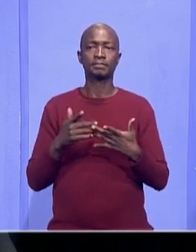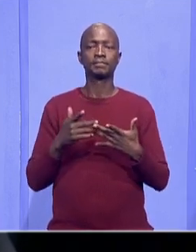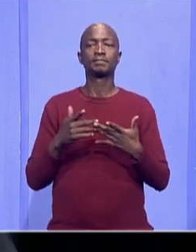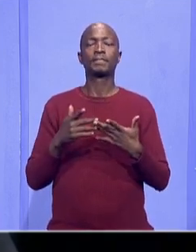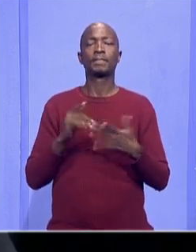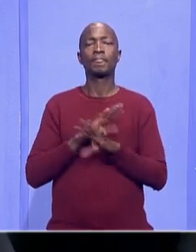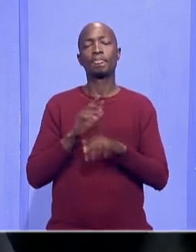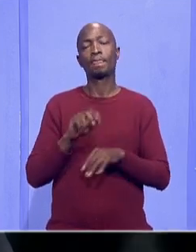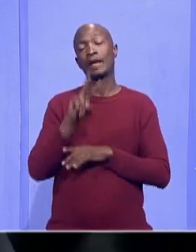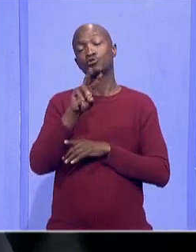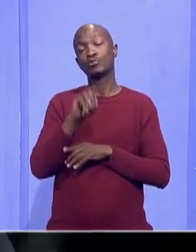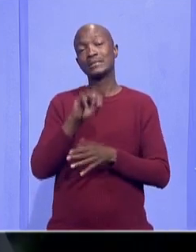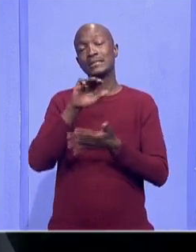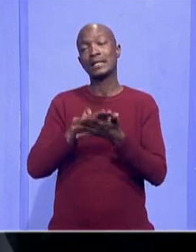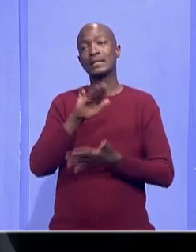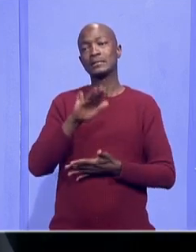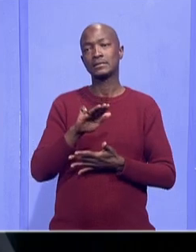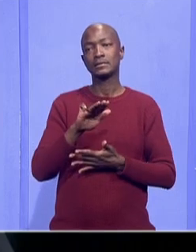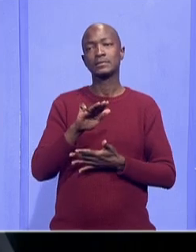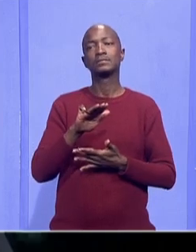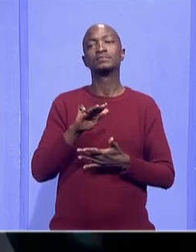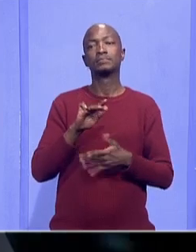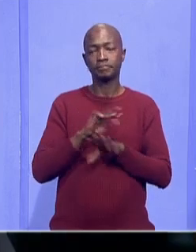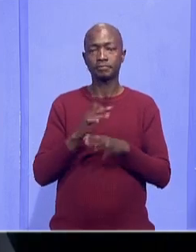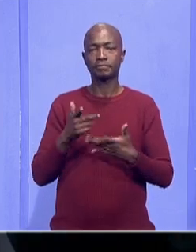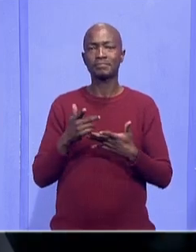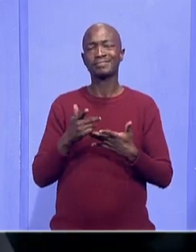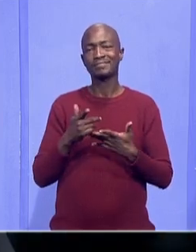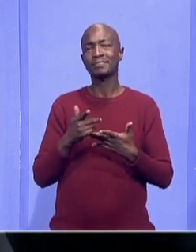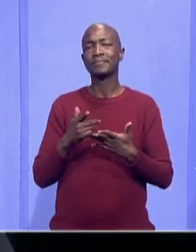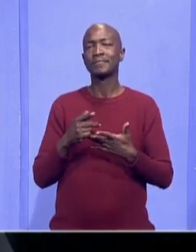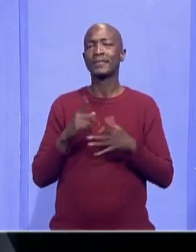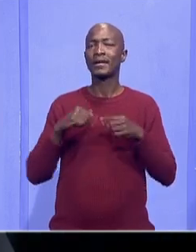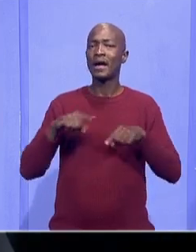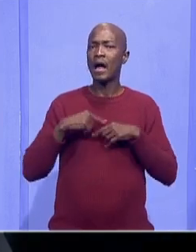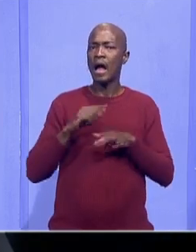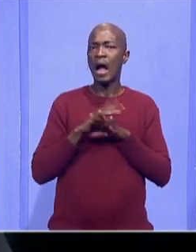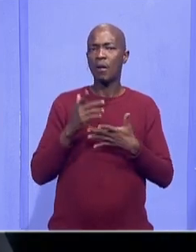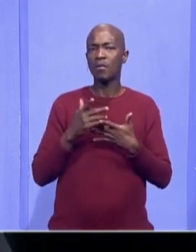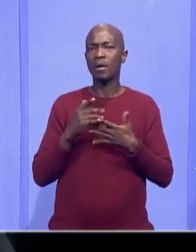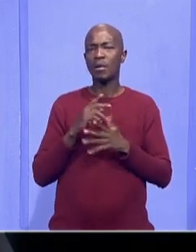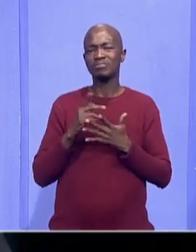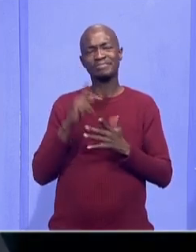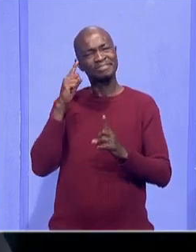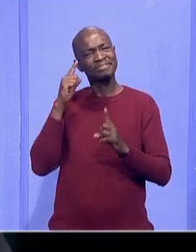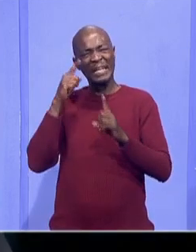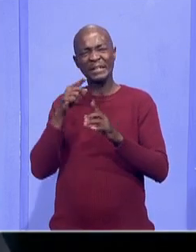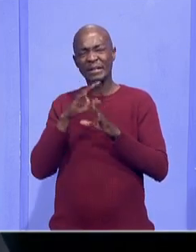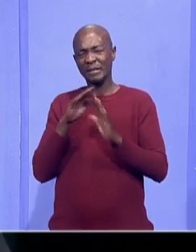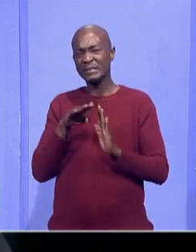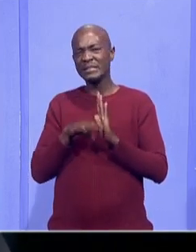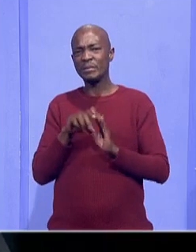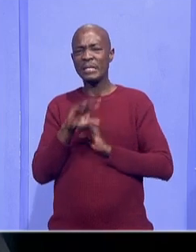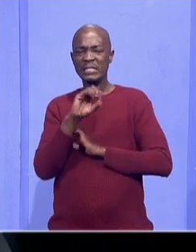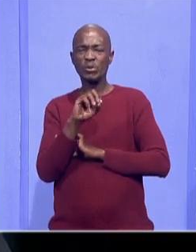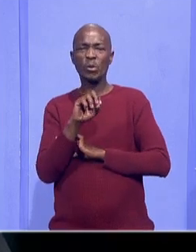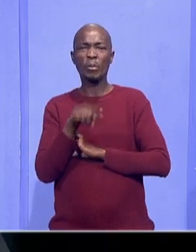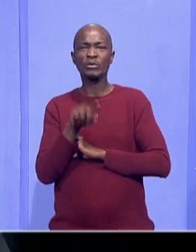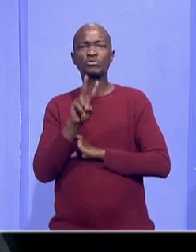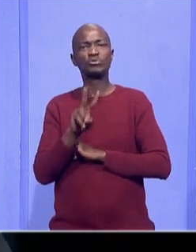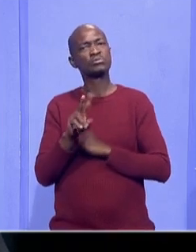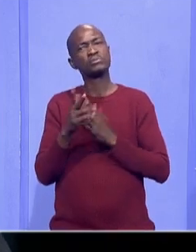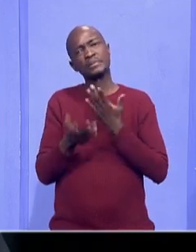in 2019, obviously looking at the top 3 parties, our error margin was very, very low, something like 0.2 or so